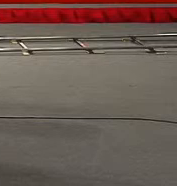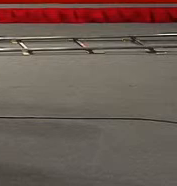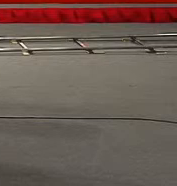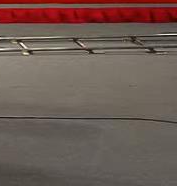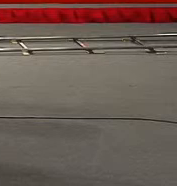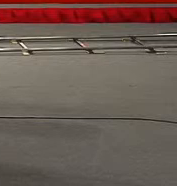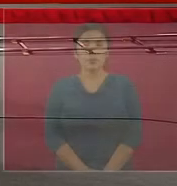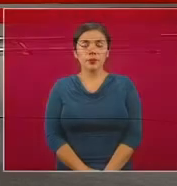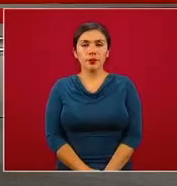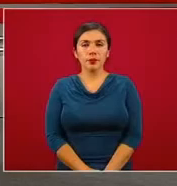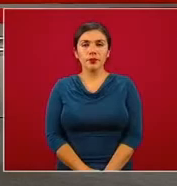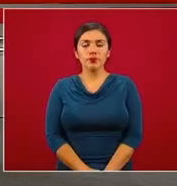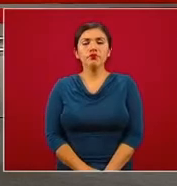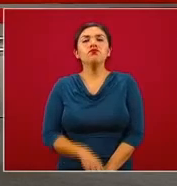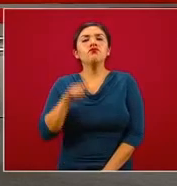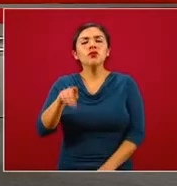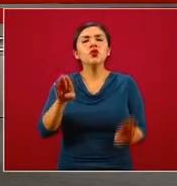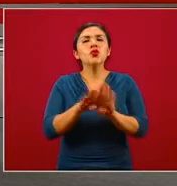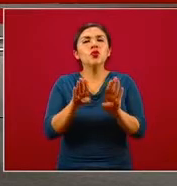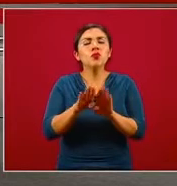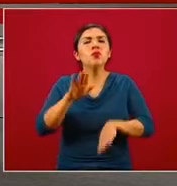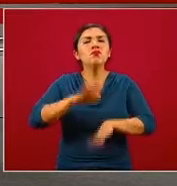forecast up to a certain point